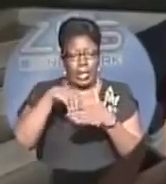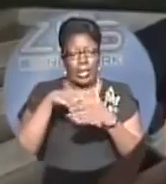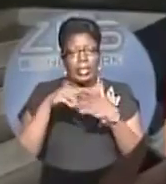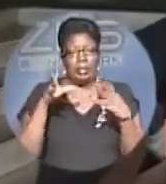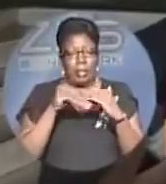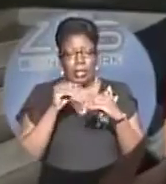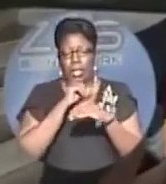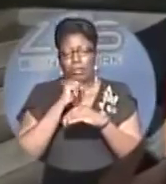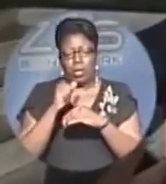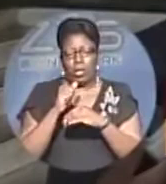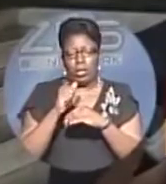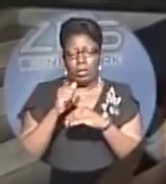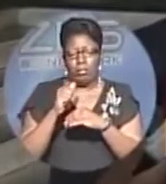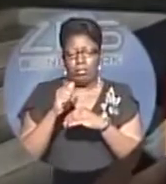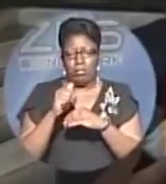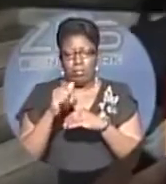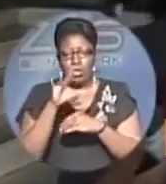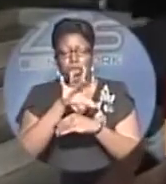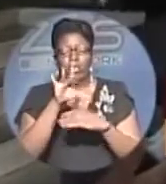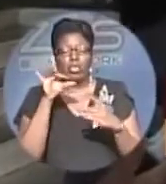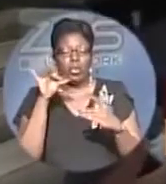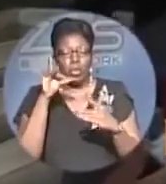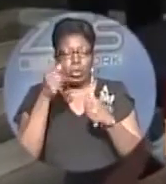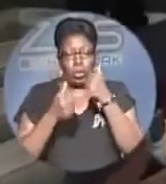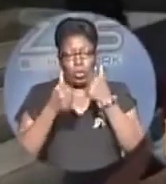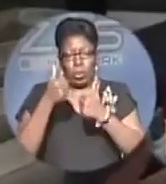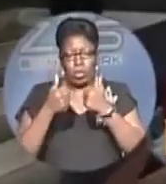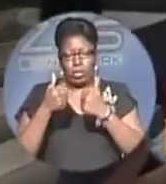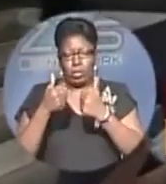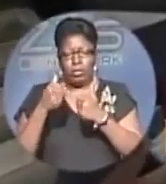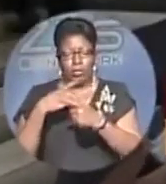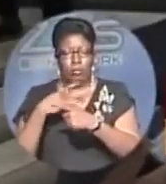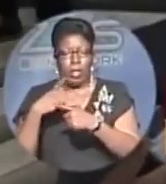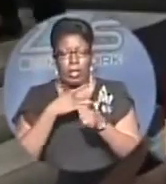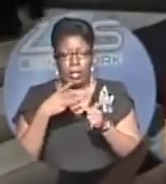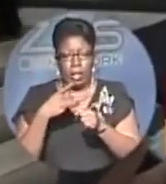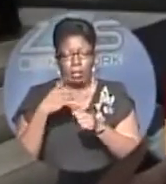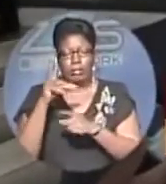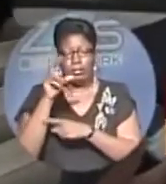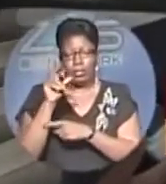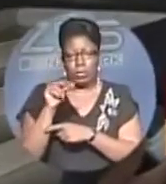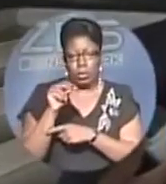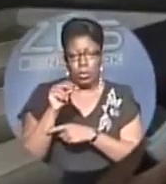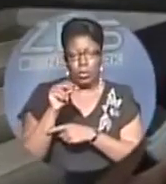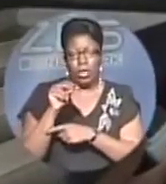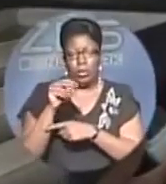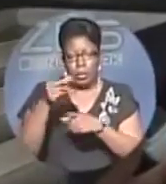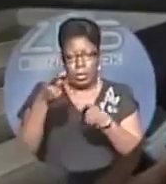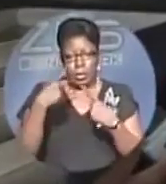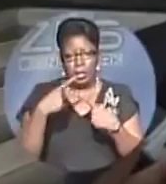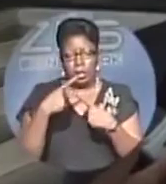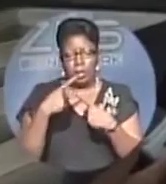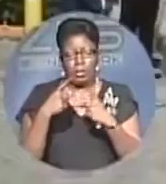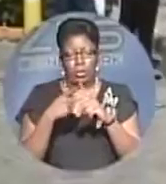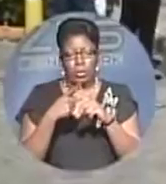to reconcile both sides to see if we can come to some amicable